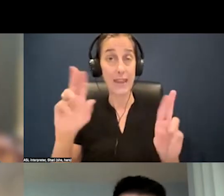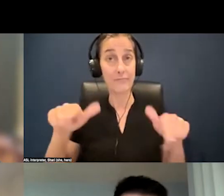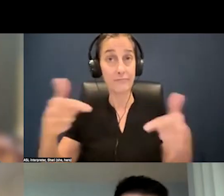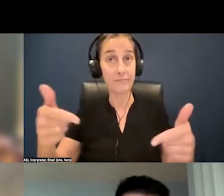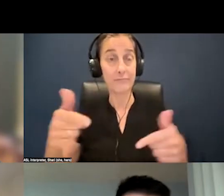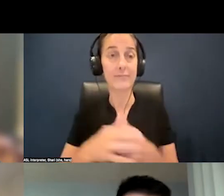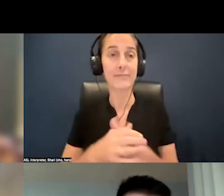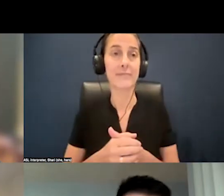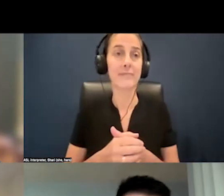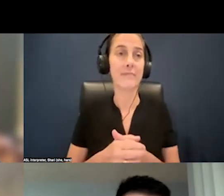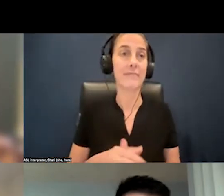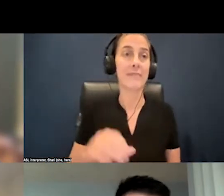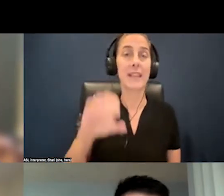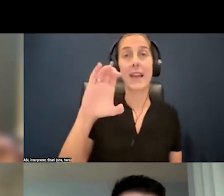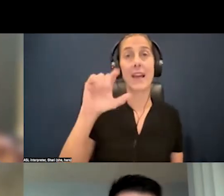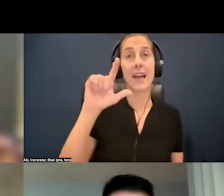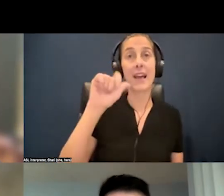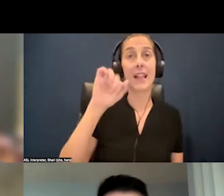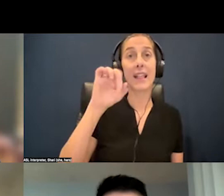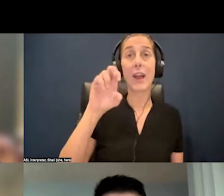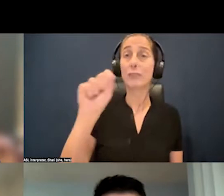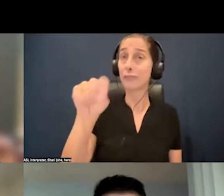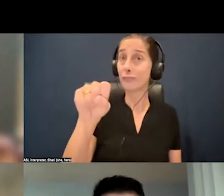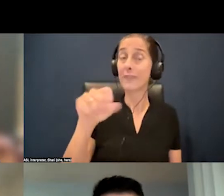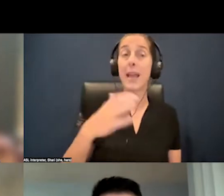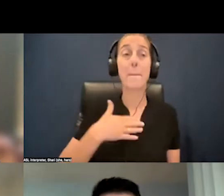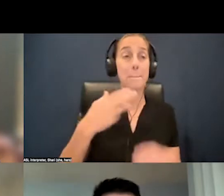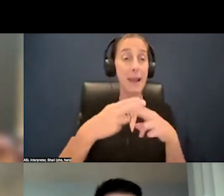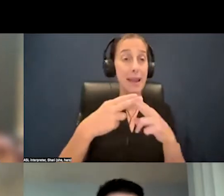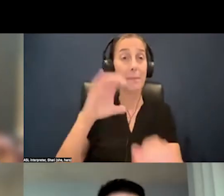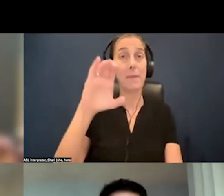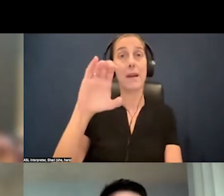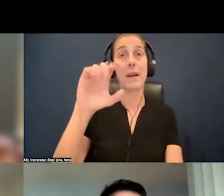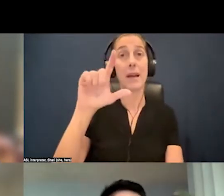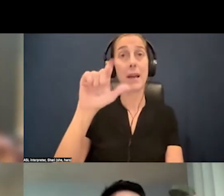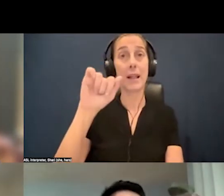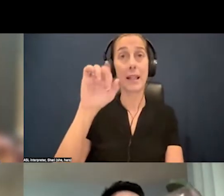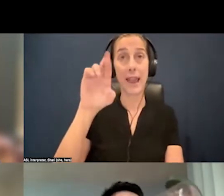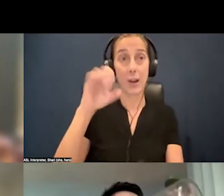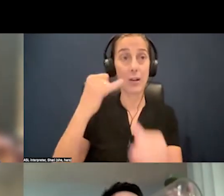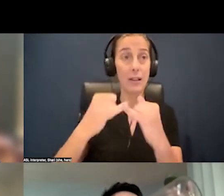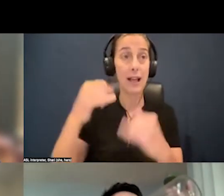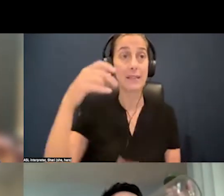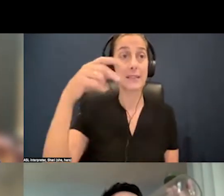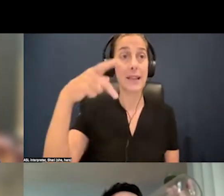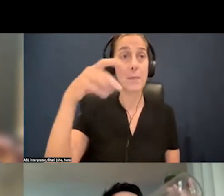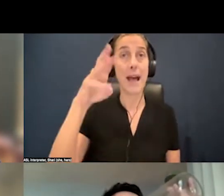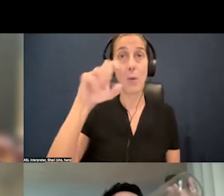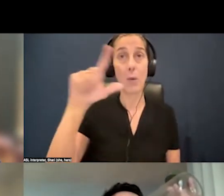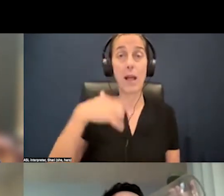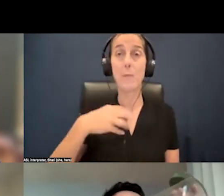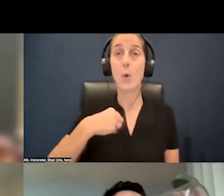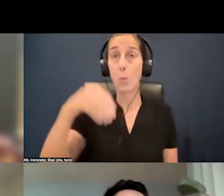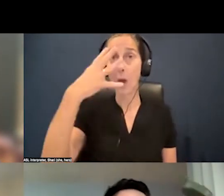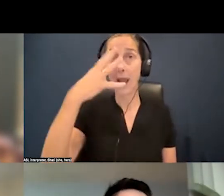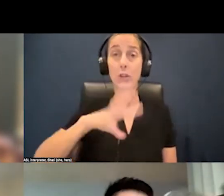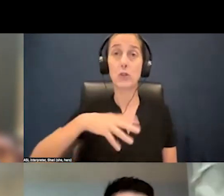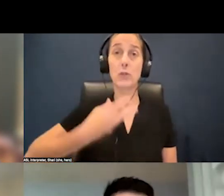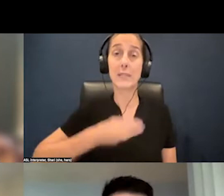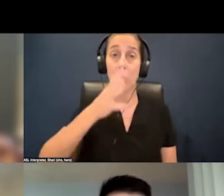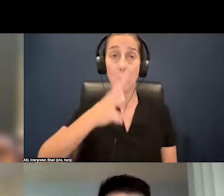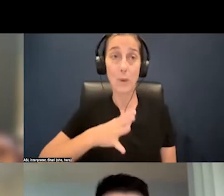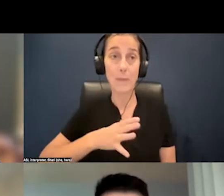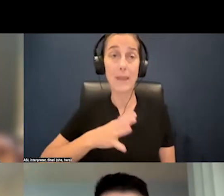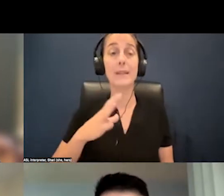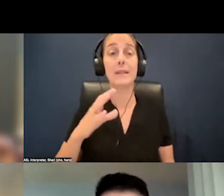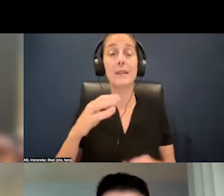Yeah, absolutely. This is Claire. My name is Claire Powell. I am a white trans woman with dark curly hair, wearing a